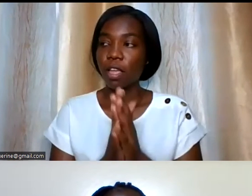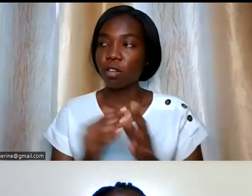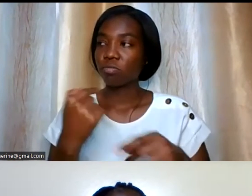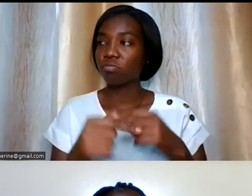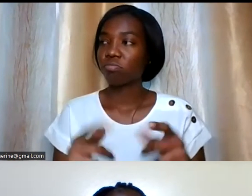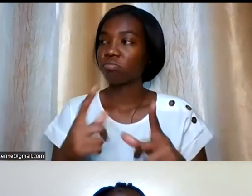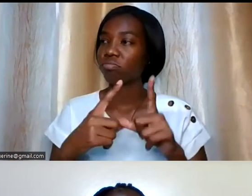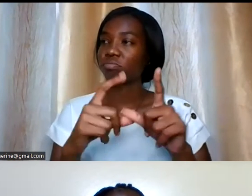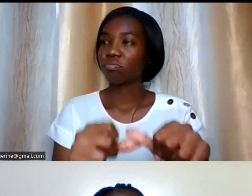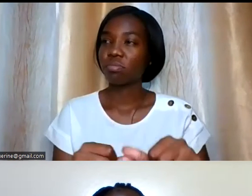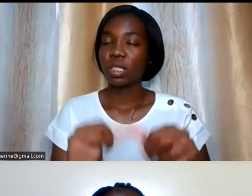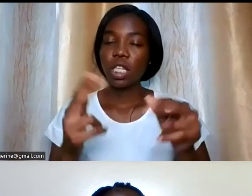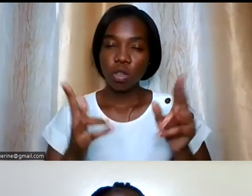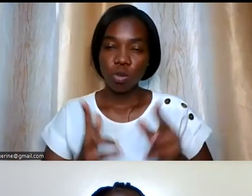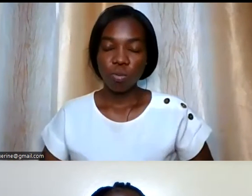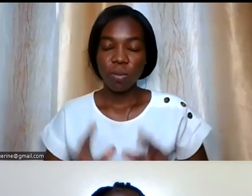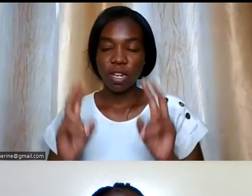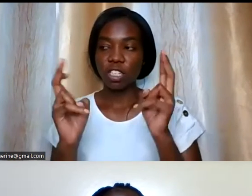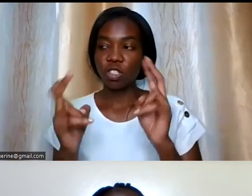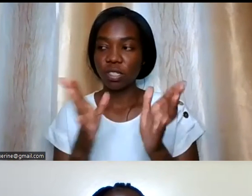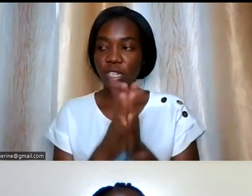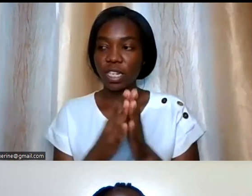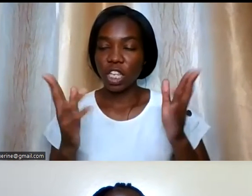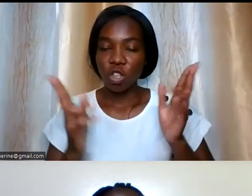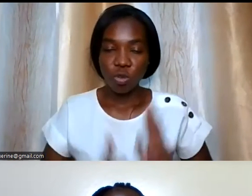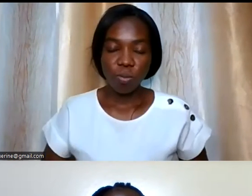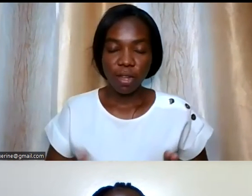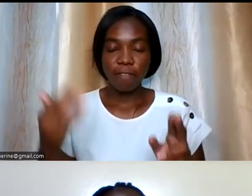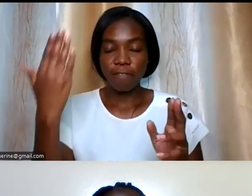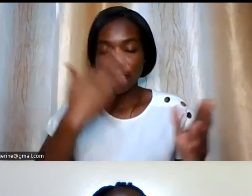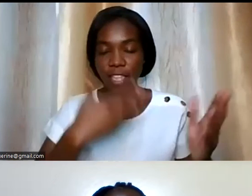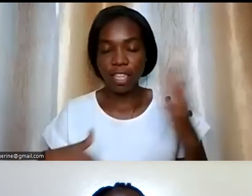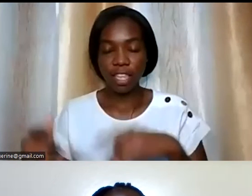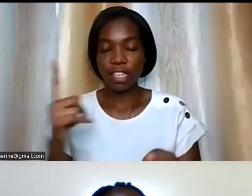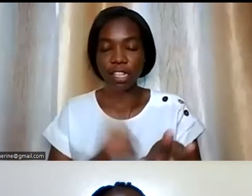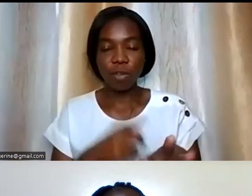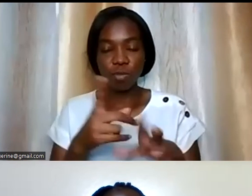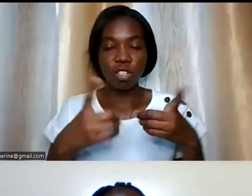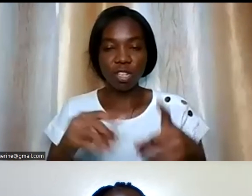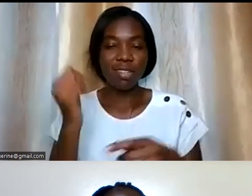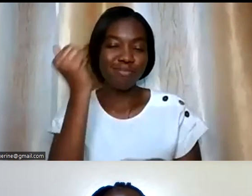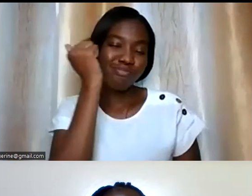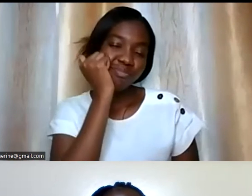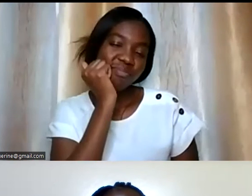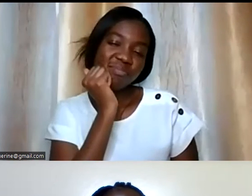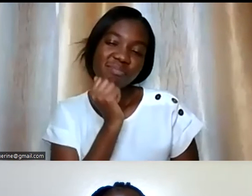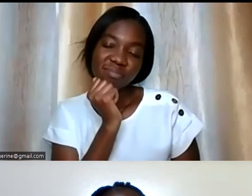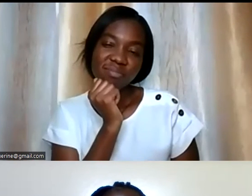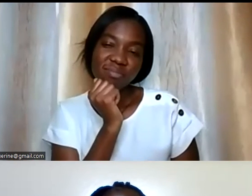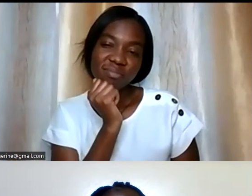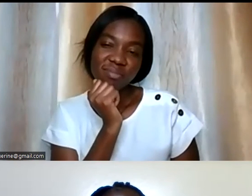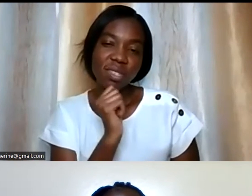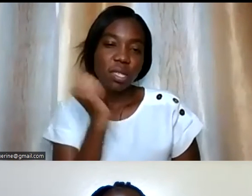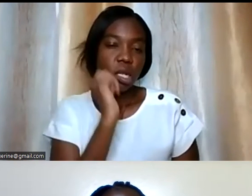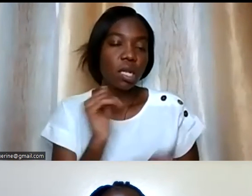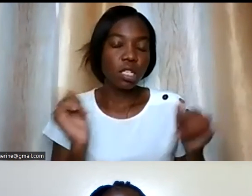human perspective or a human face while you are delivering a very sad, while you're delivering sad